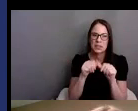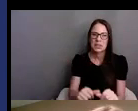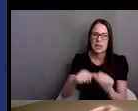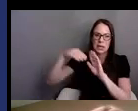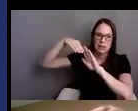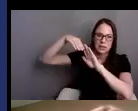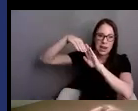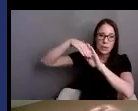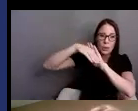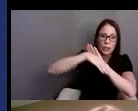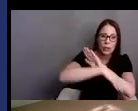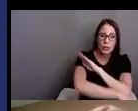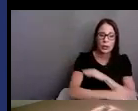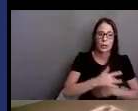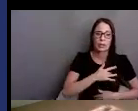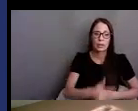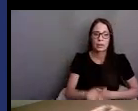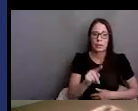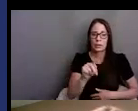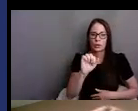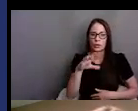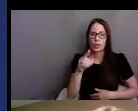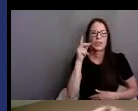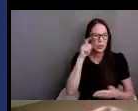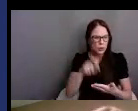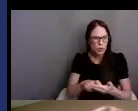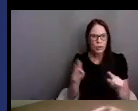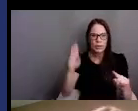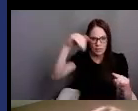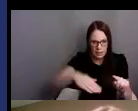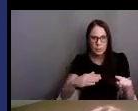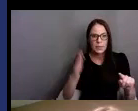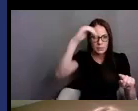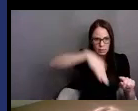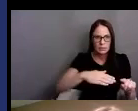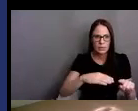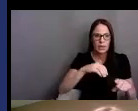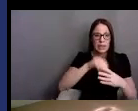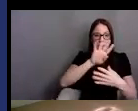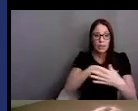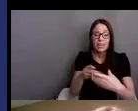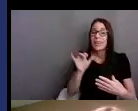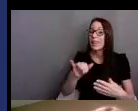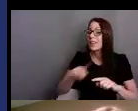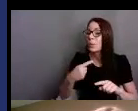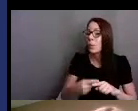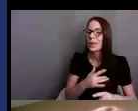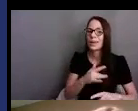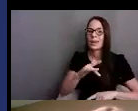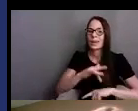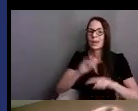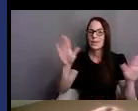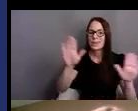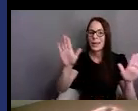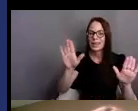note the dips in the graph are typically those Sundays. That's our lowest day of